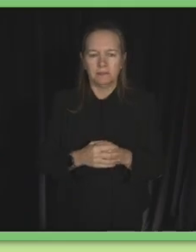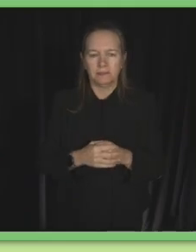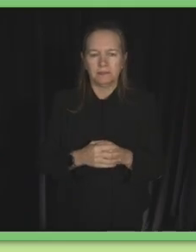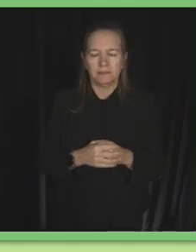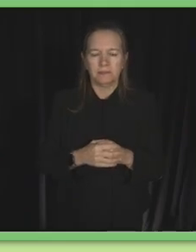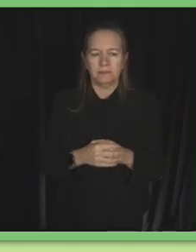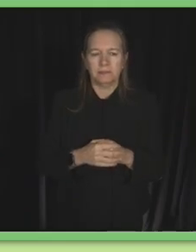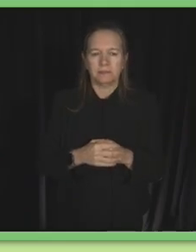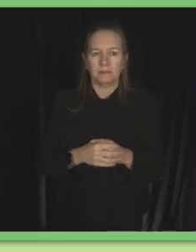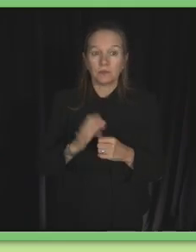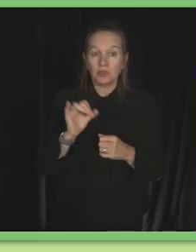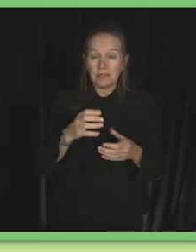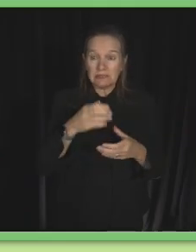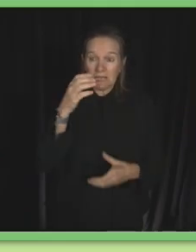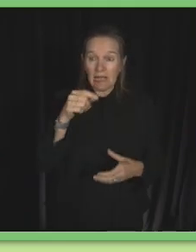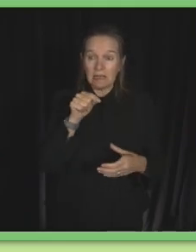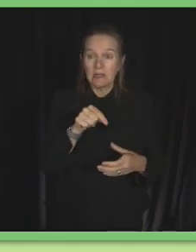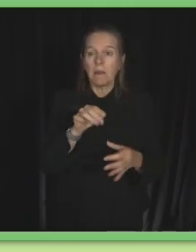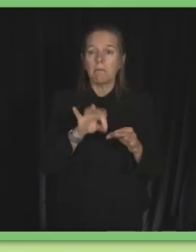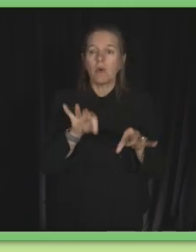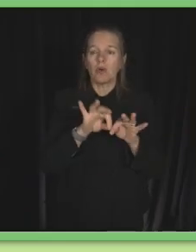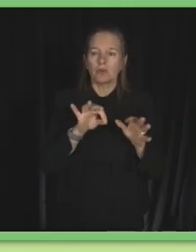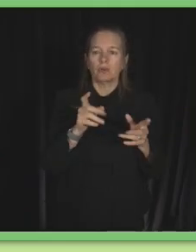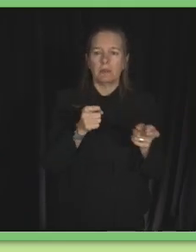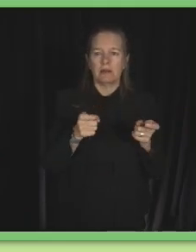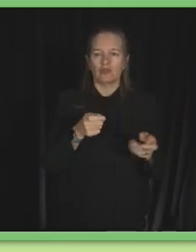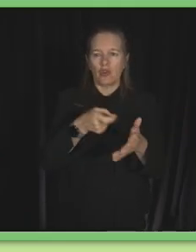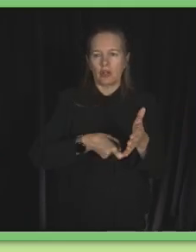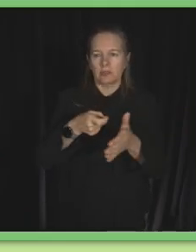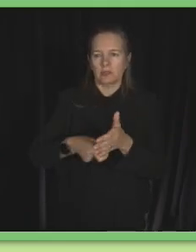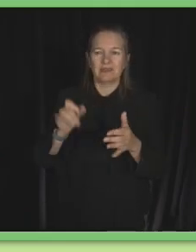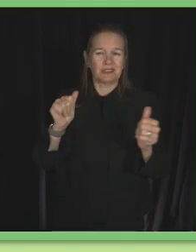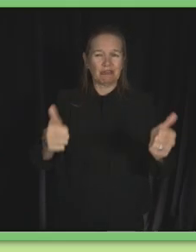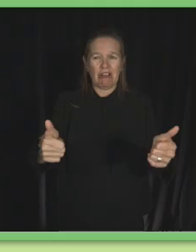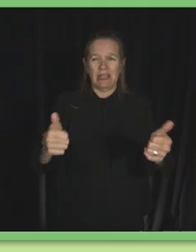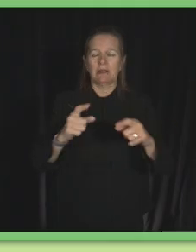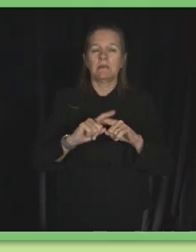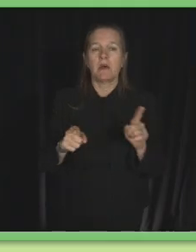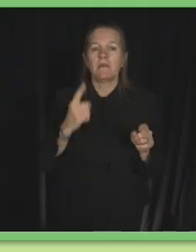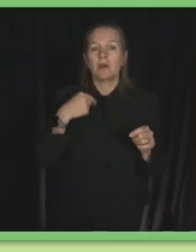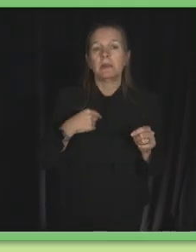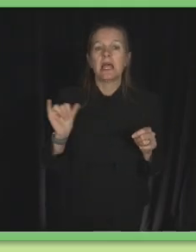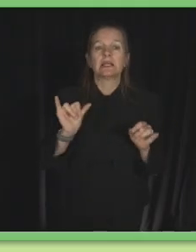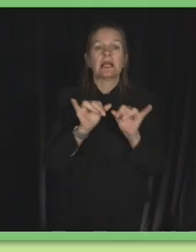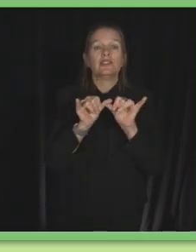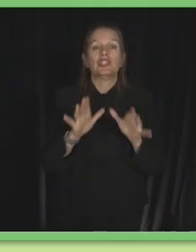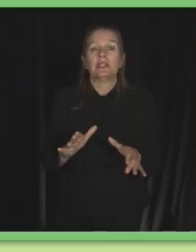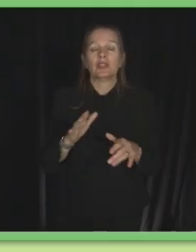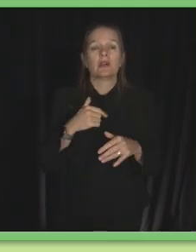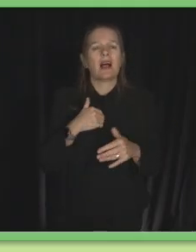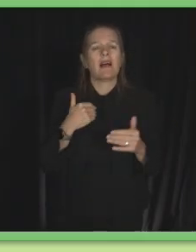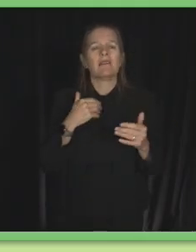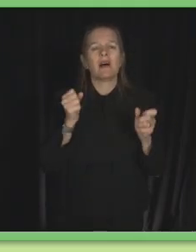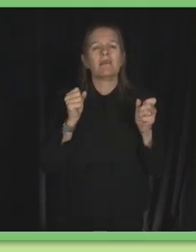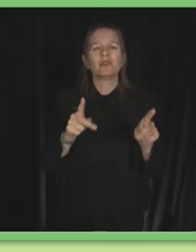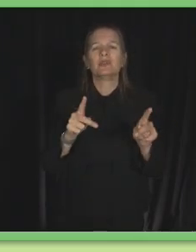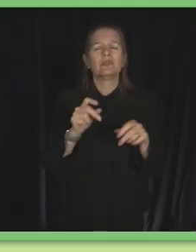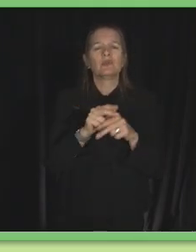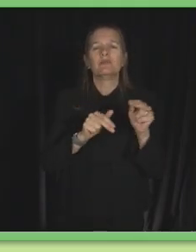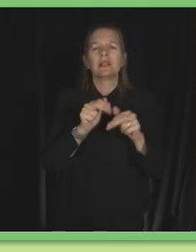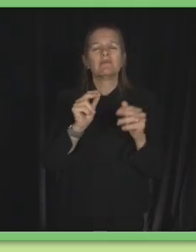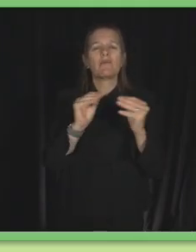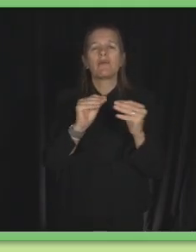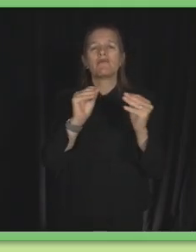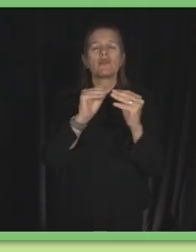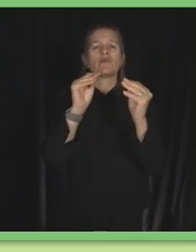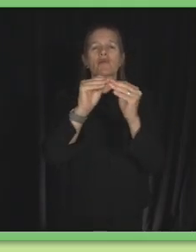Now, that stack's important for us to manage our costs, and that's great. But what excites me as an engineer as well is the opportunity that we have to build more and more